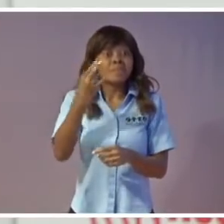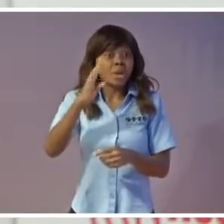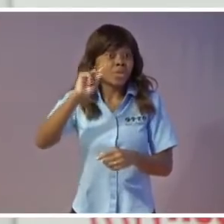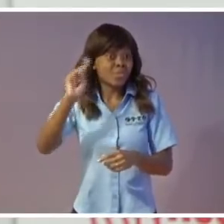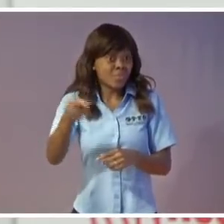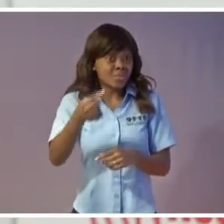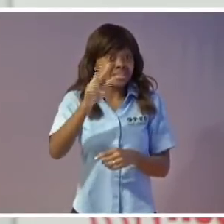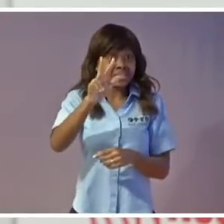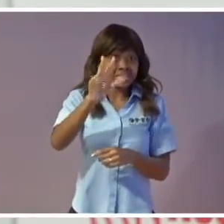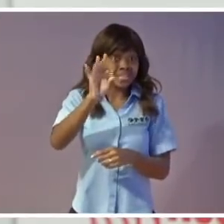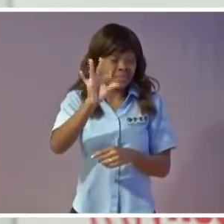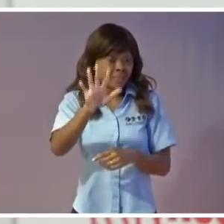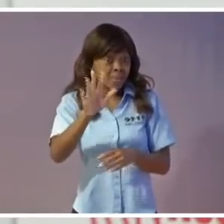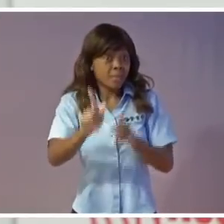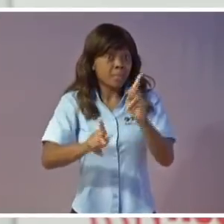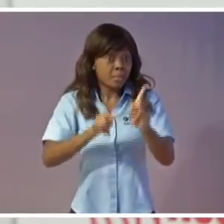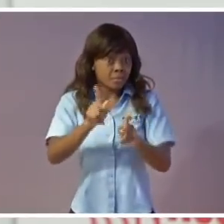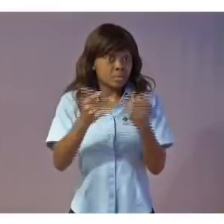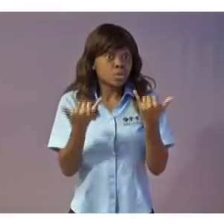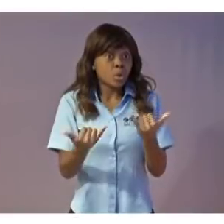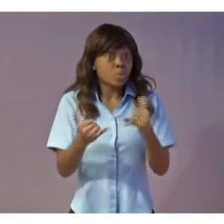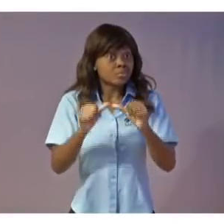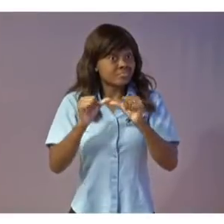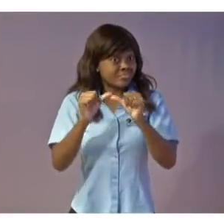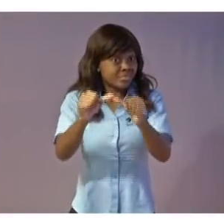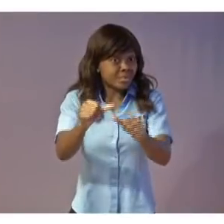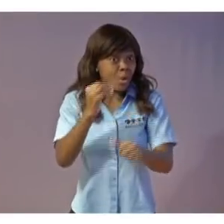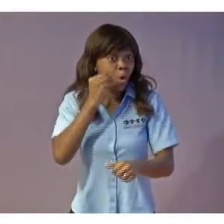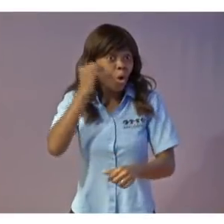14,395 persons in home self-isolation.